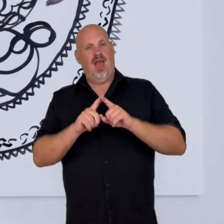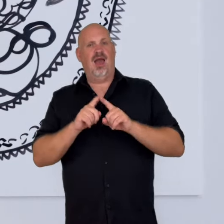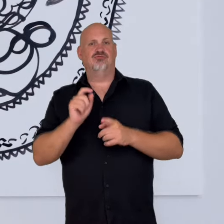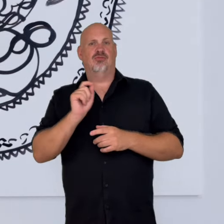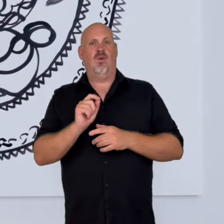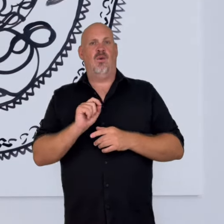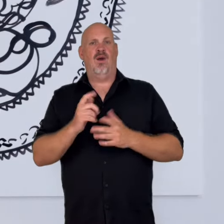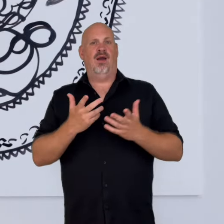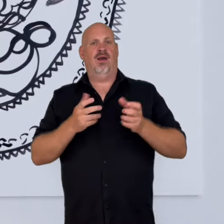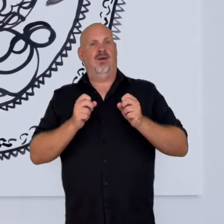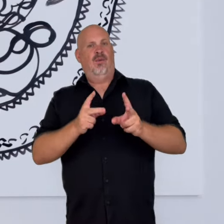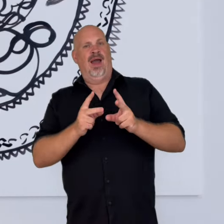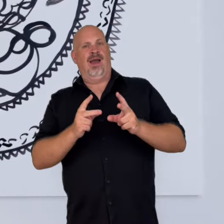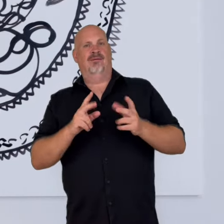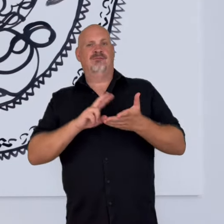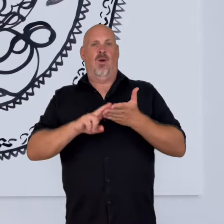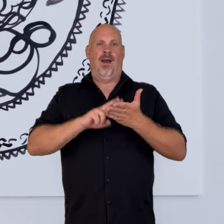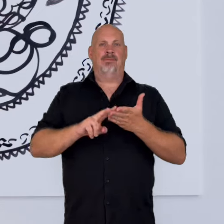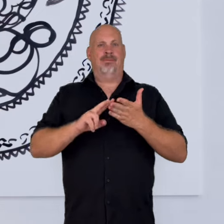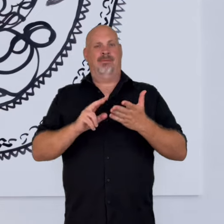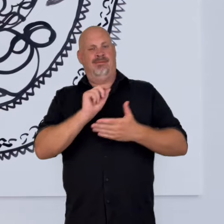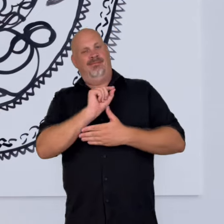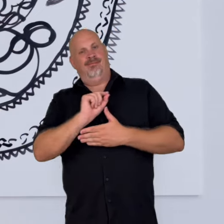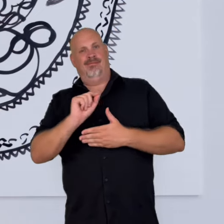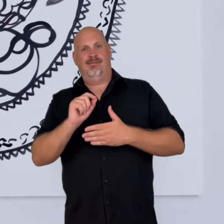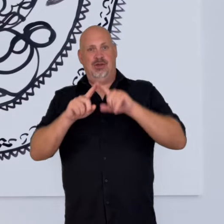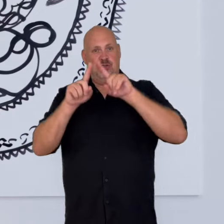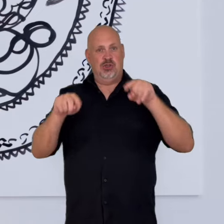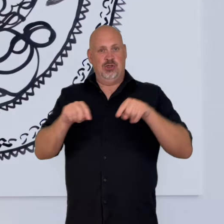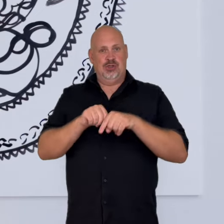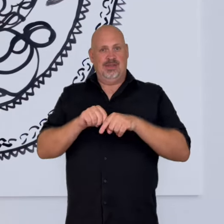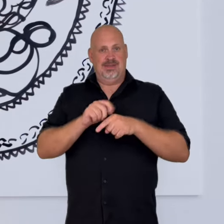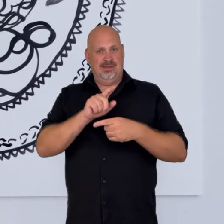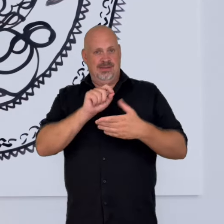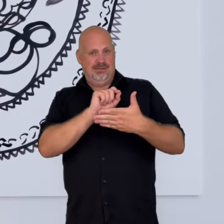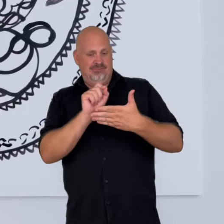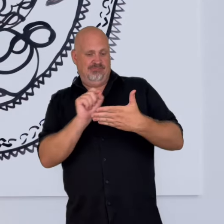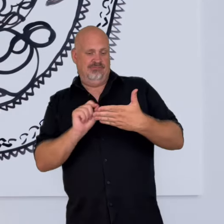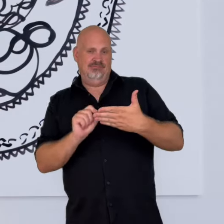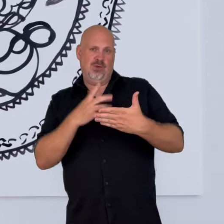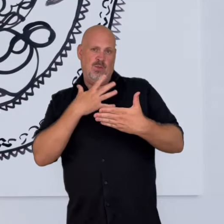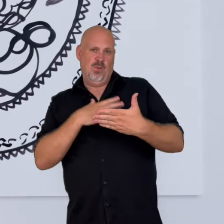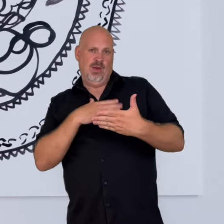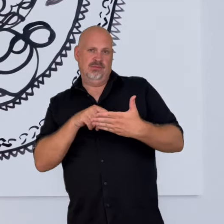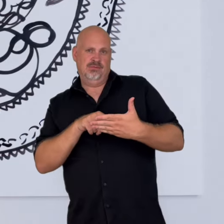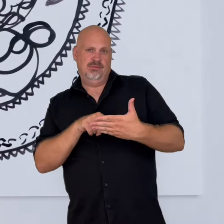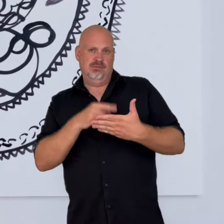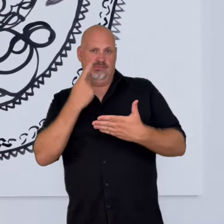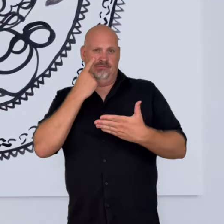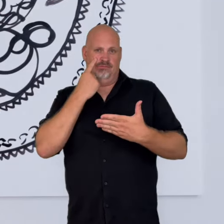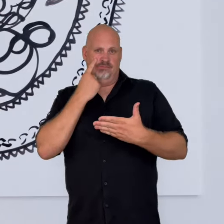And these can be quite nice little abstract patterns. They can be little moments, swirls,